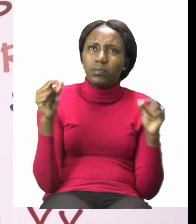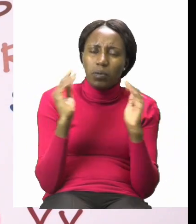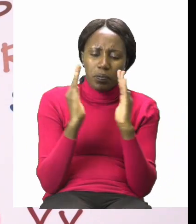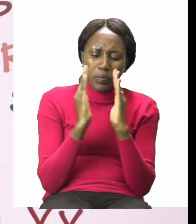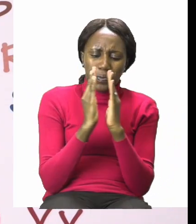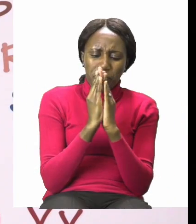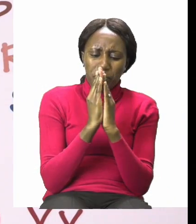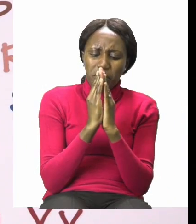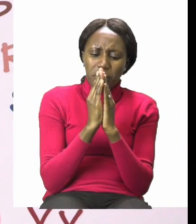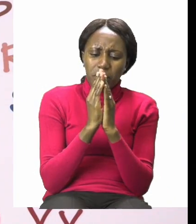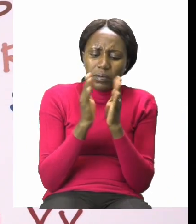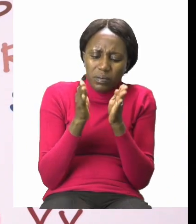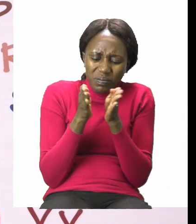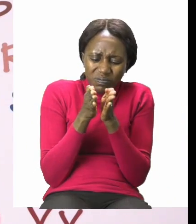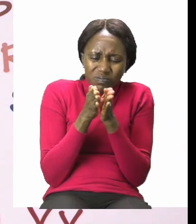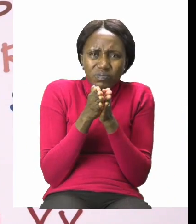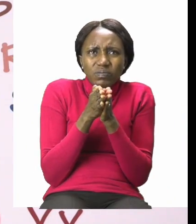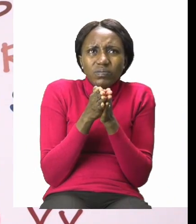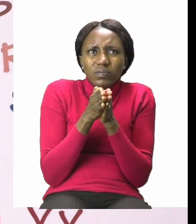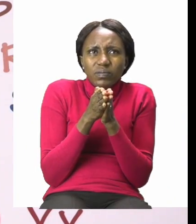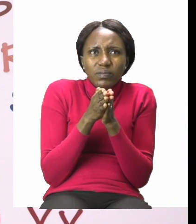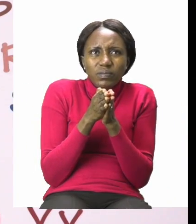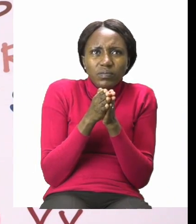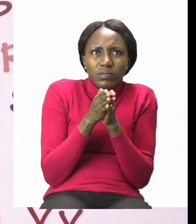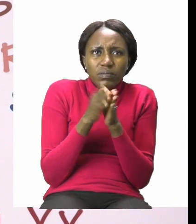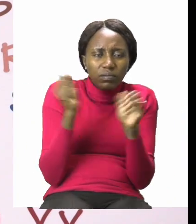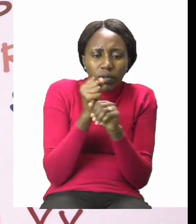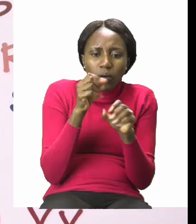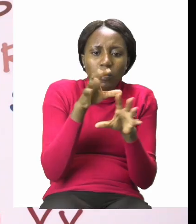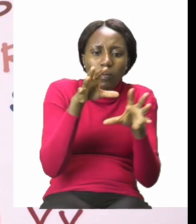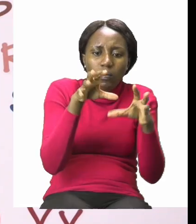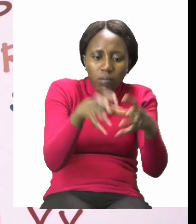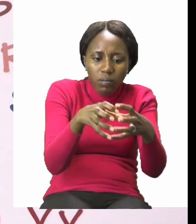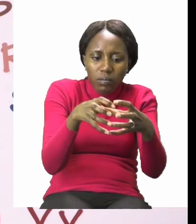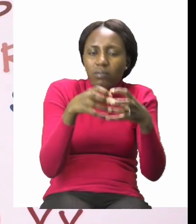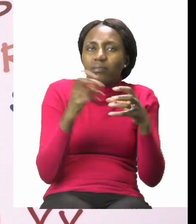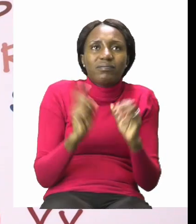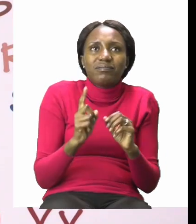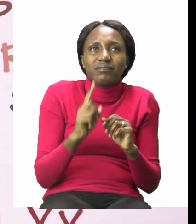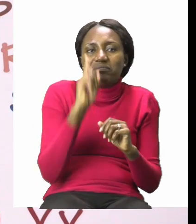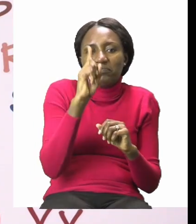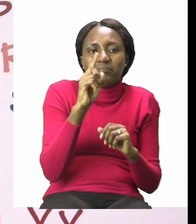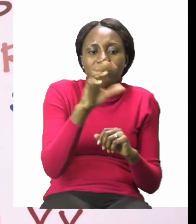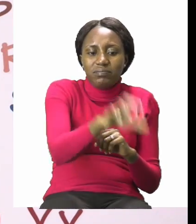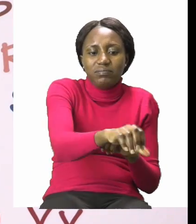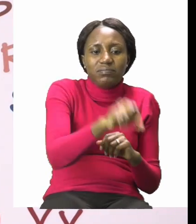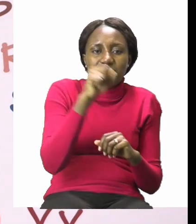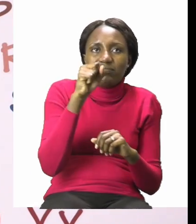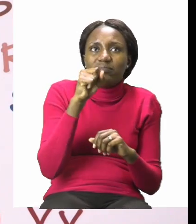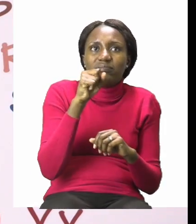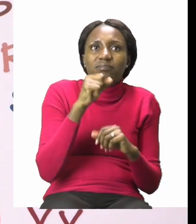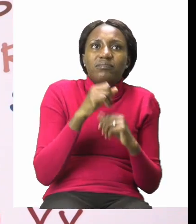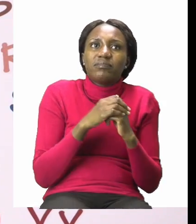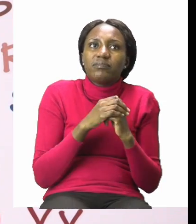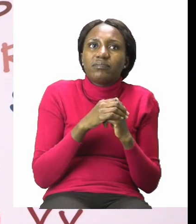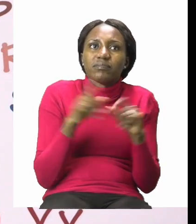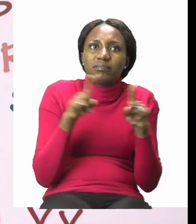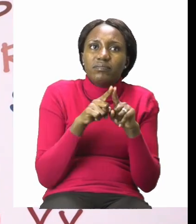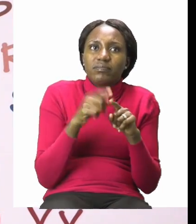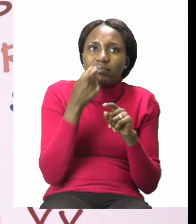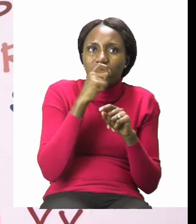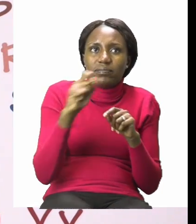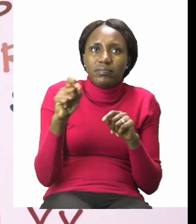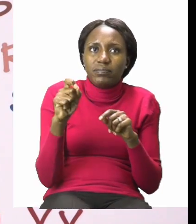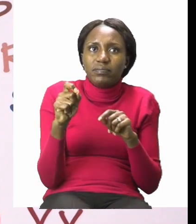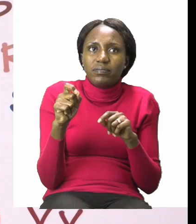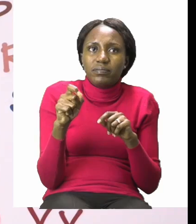thin because you don't need both hands to pick it up. Just like a pencil. If